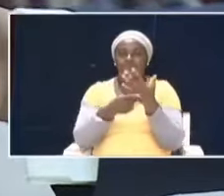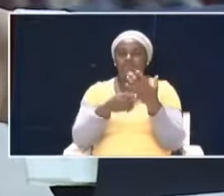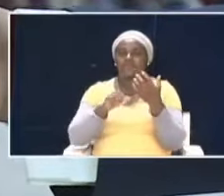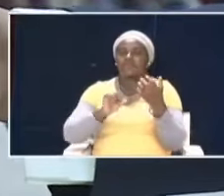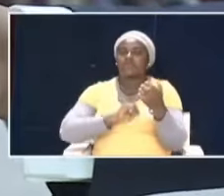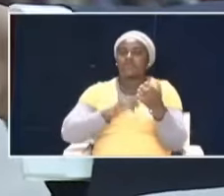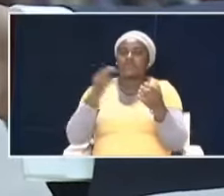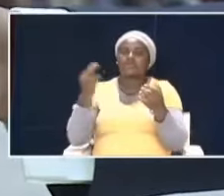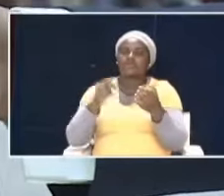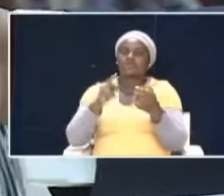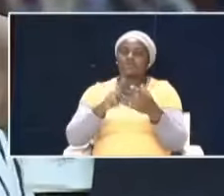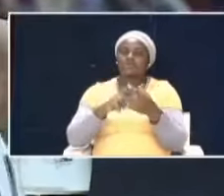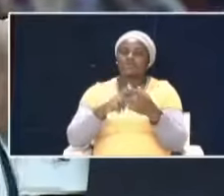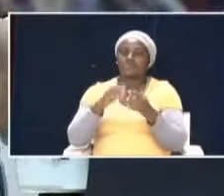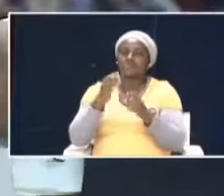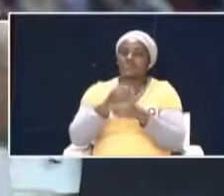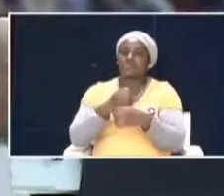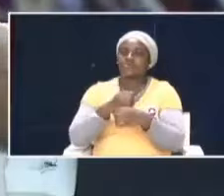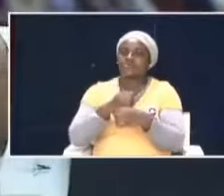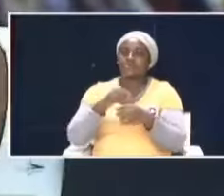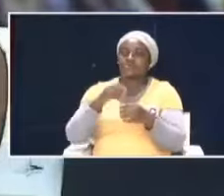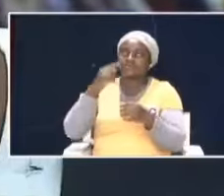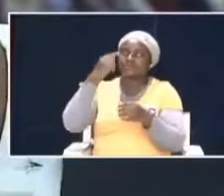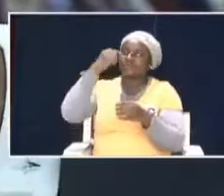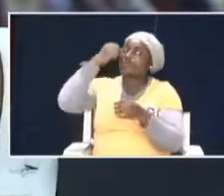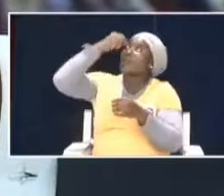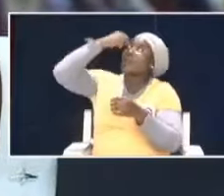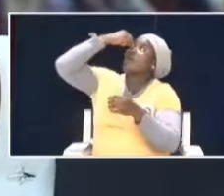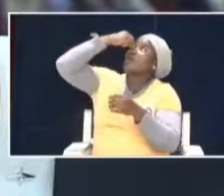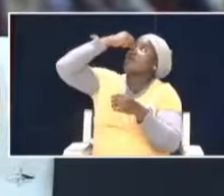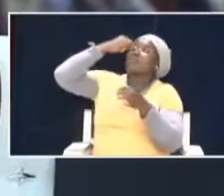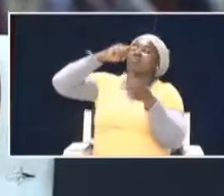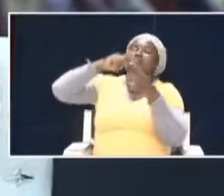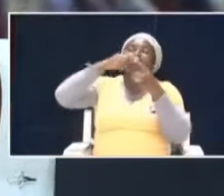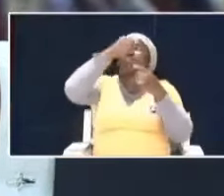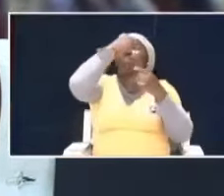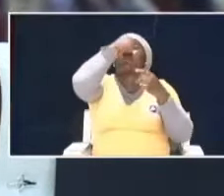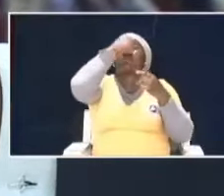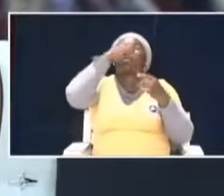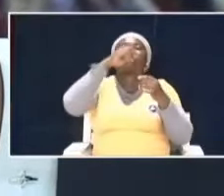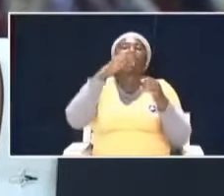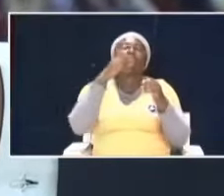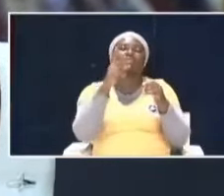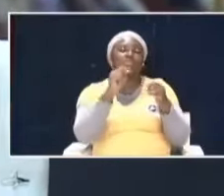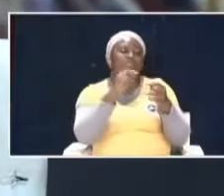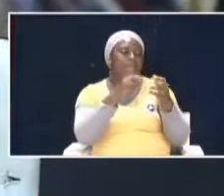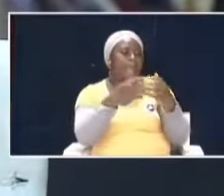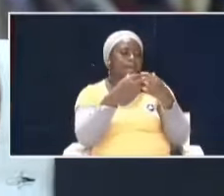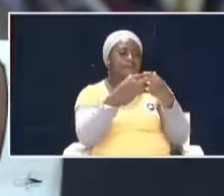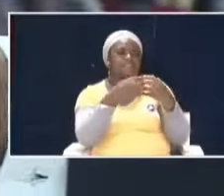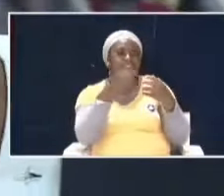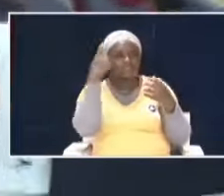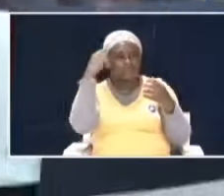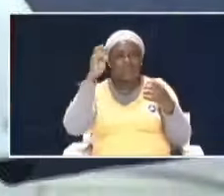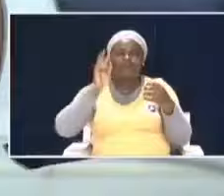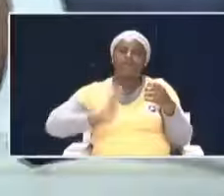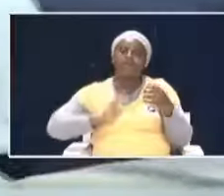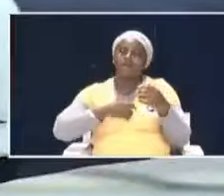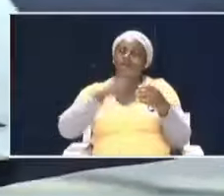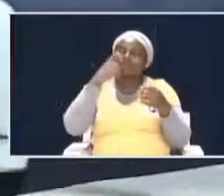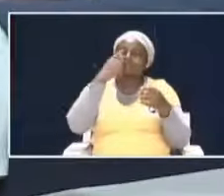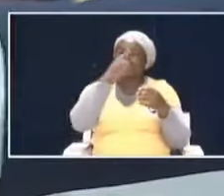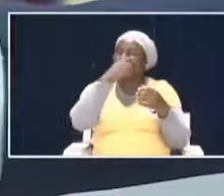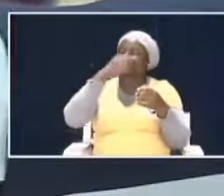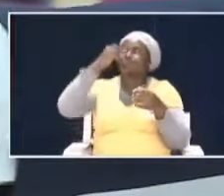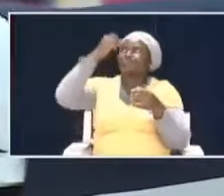block, and we put on our machine for the ice block. When we came back, we